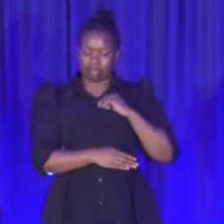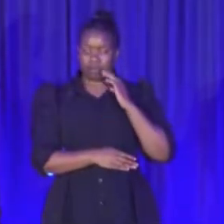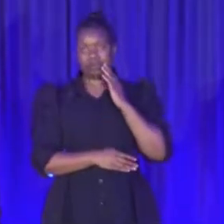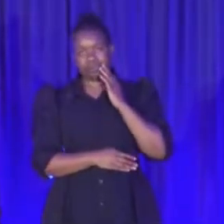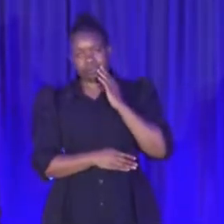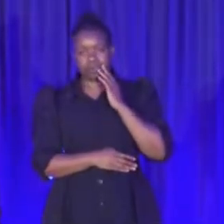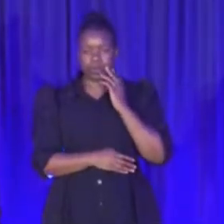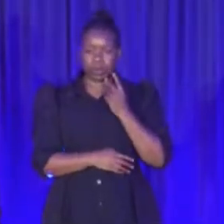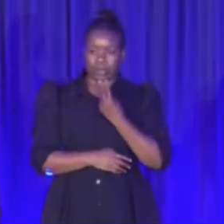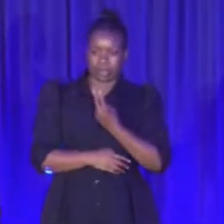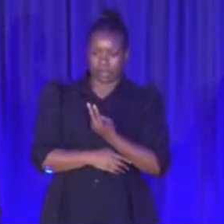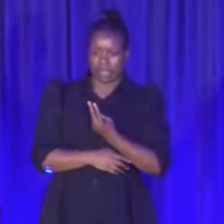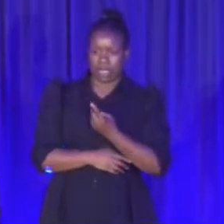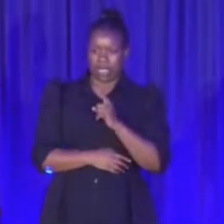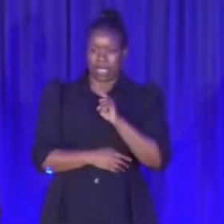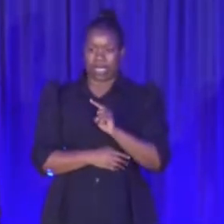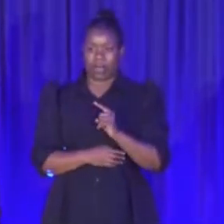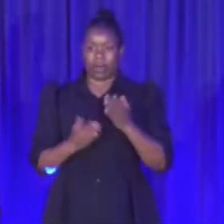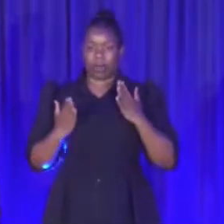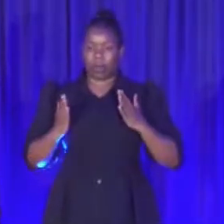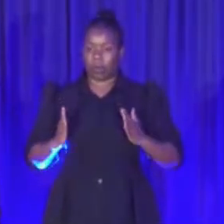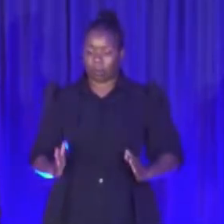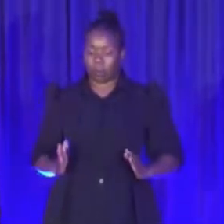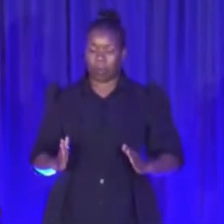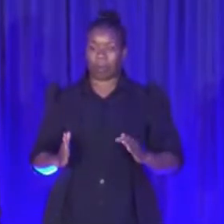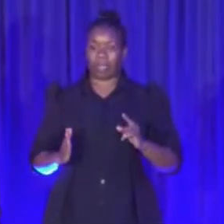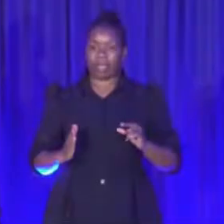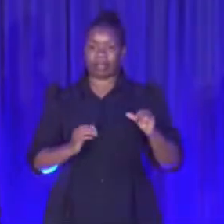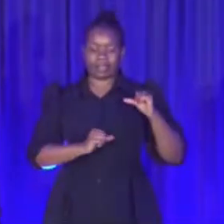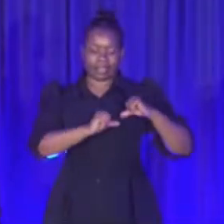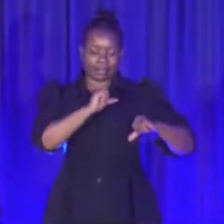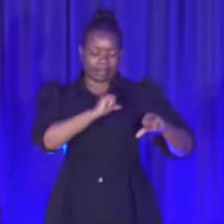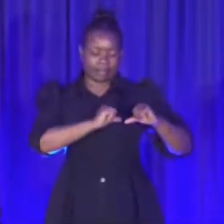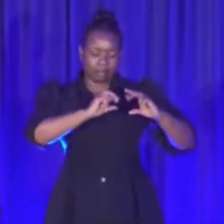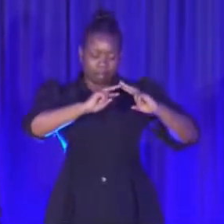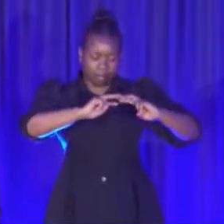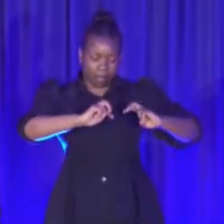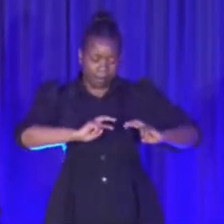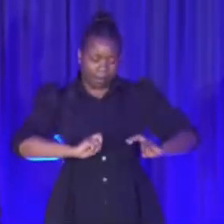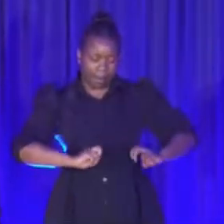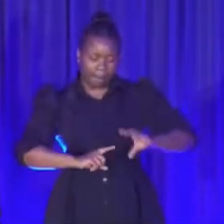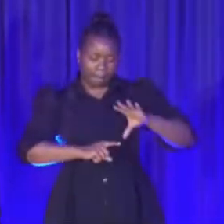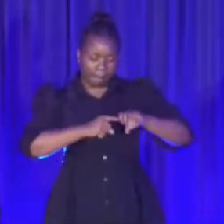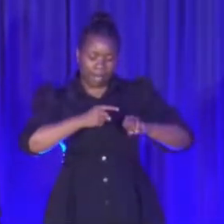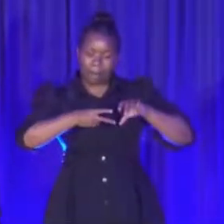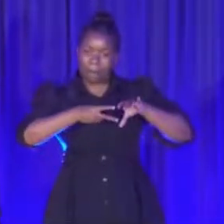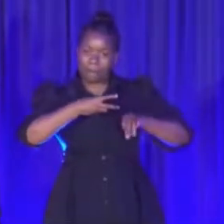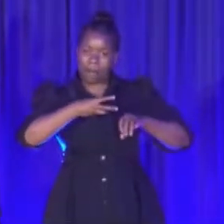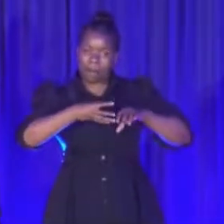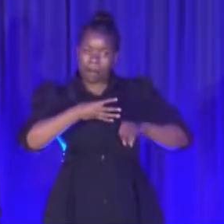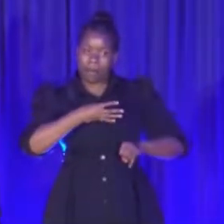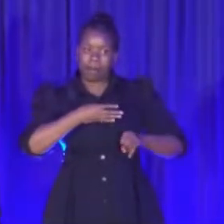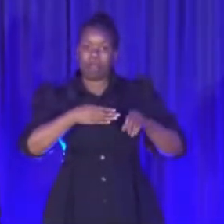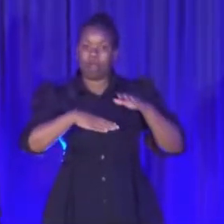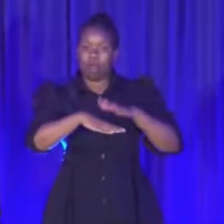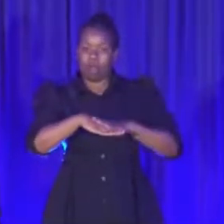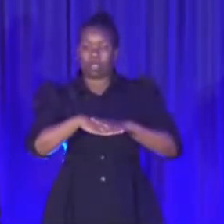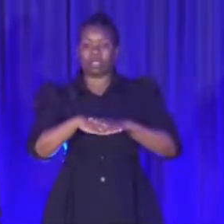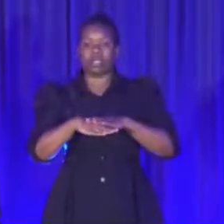and released the Human Sciences Research Council's findings on voter